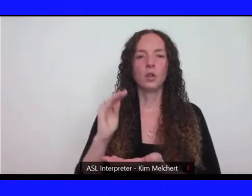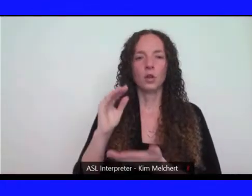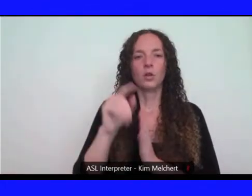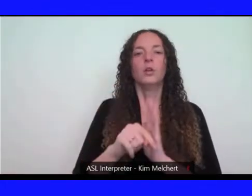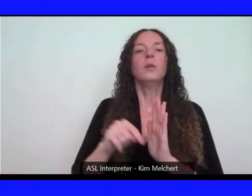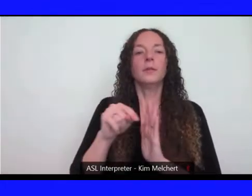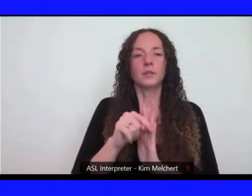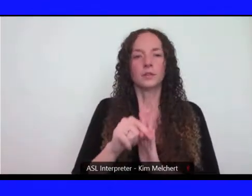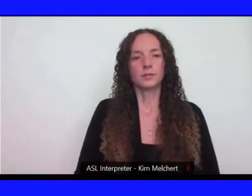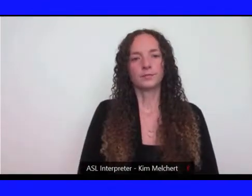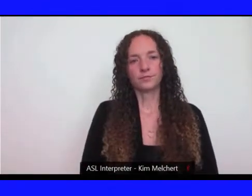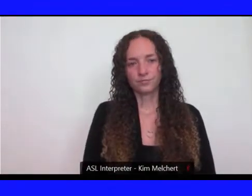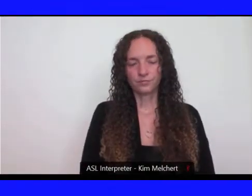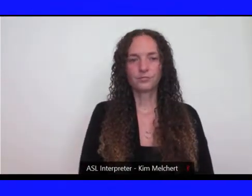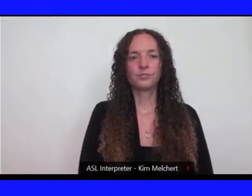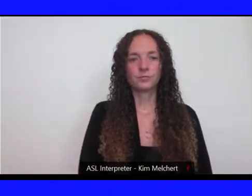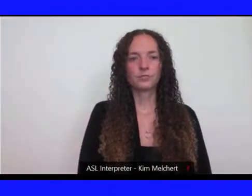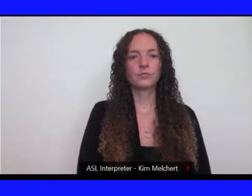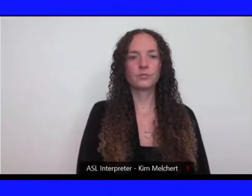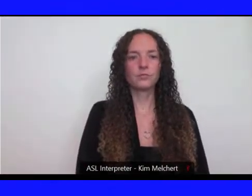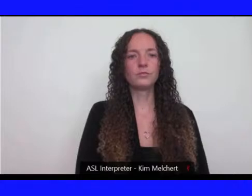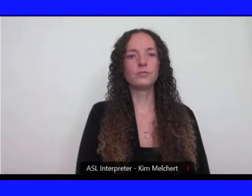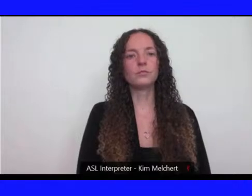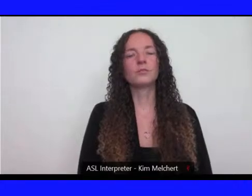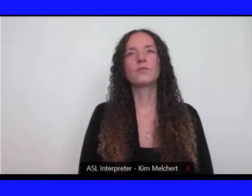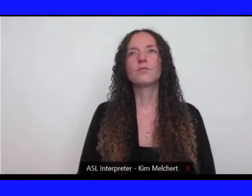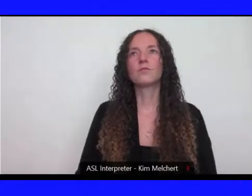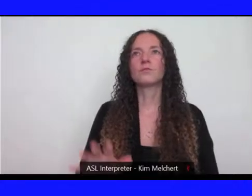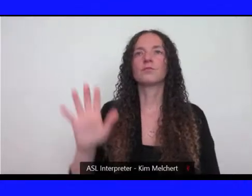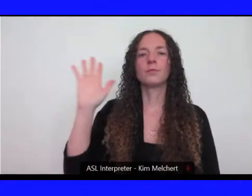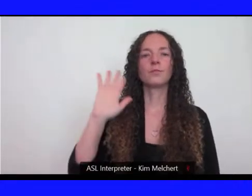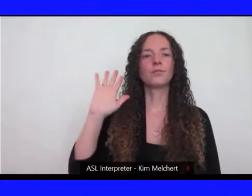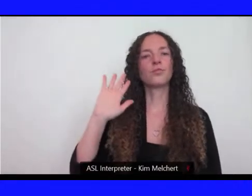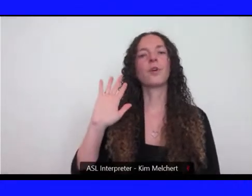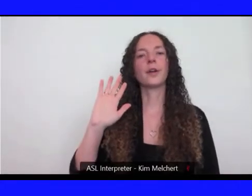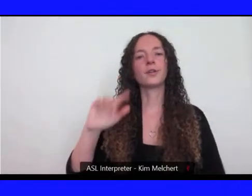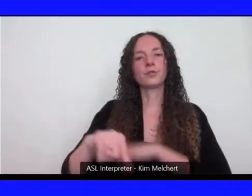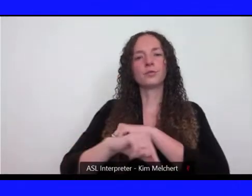to 7.37. And the vaccine doses